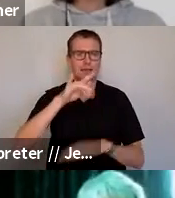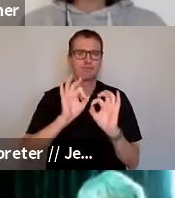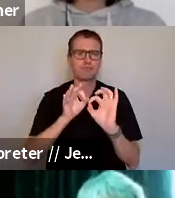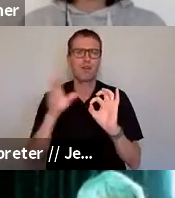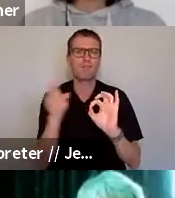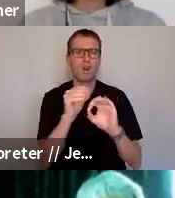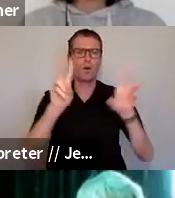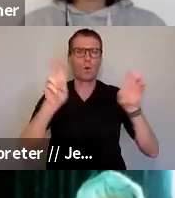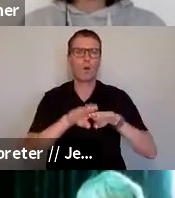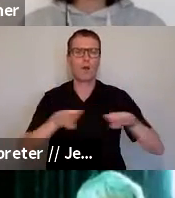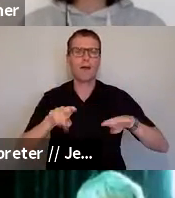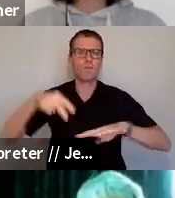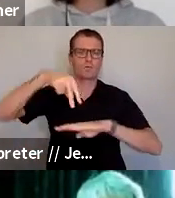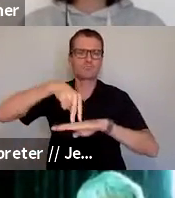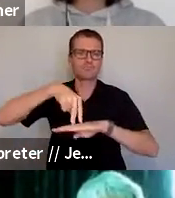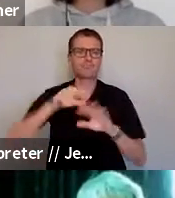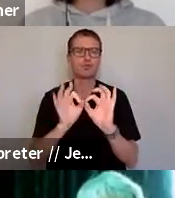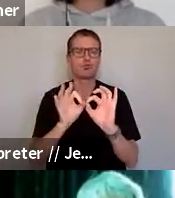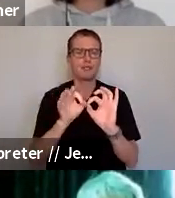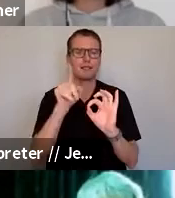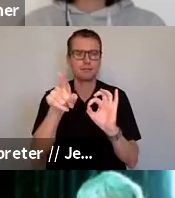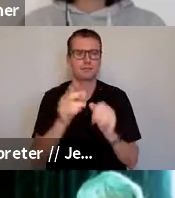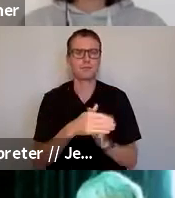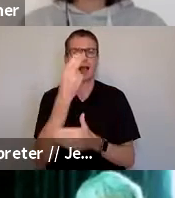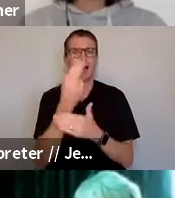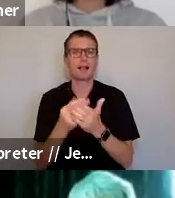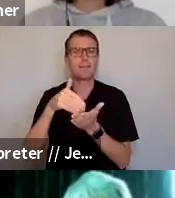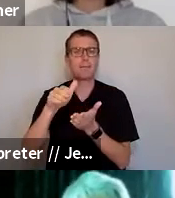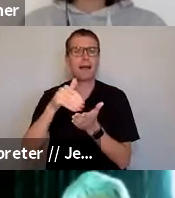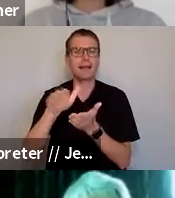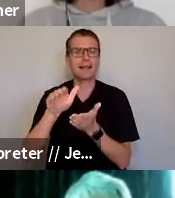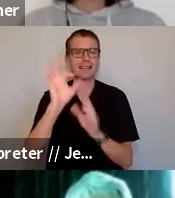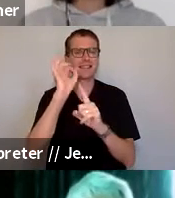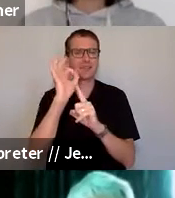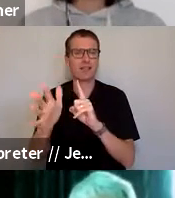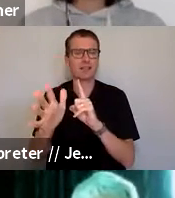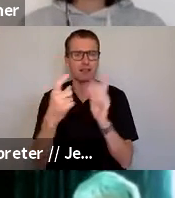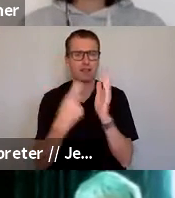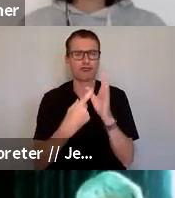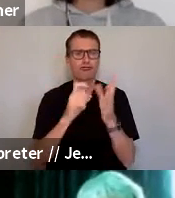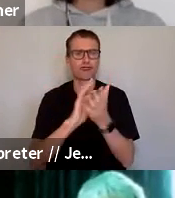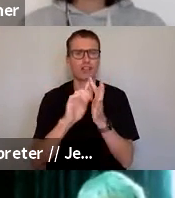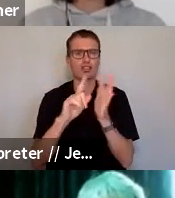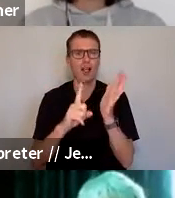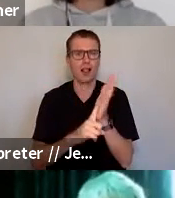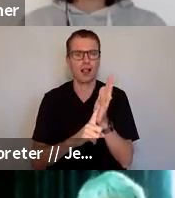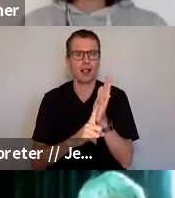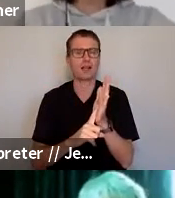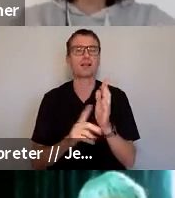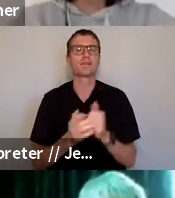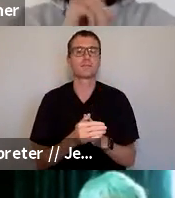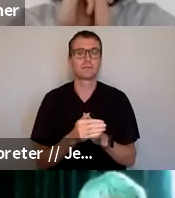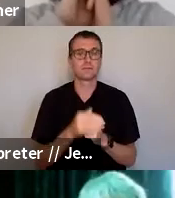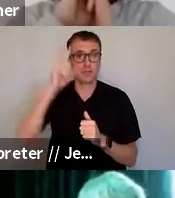Interpreting New Zealand and Arts Marketing Specialist, Rachael Penman. Jeremy Borland is